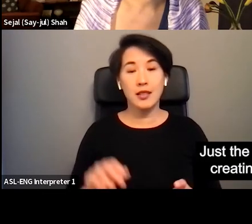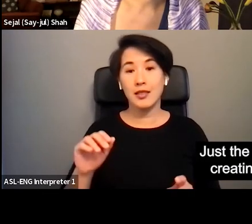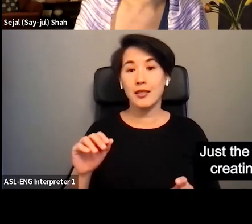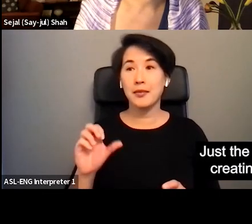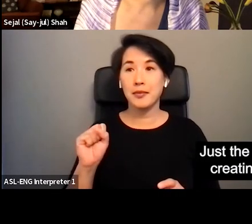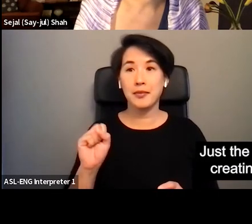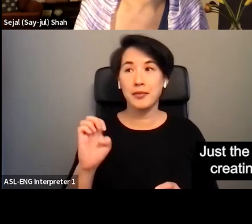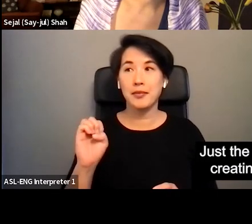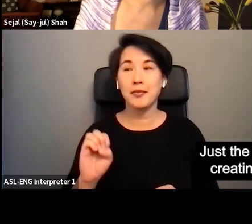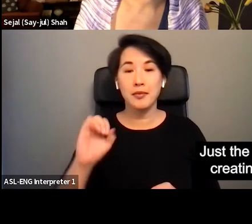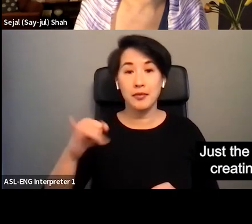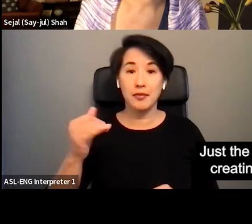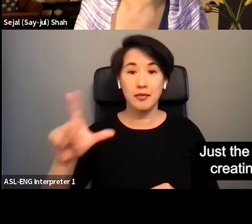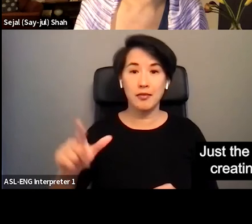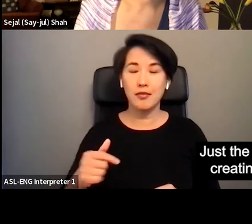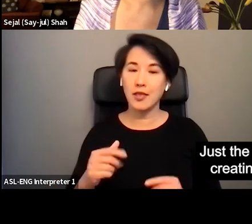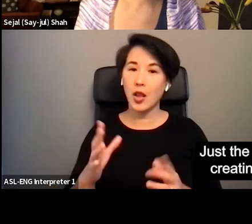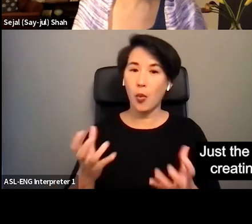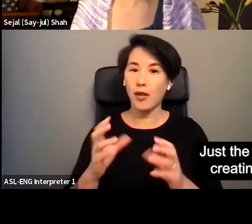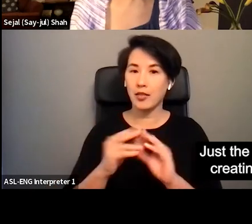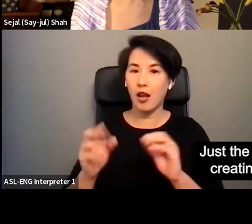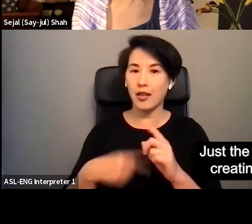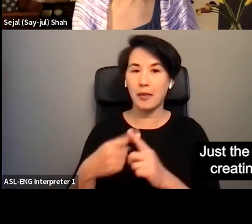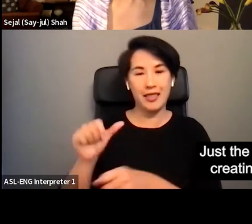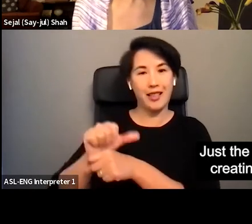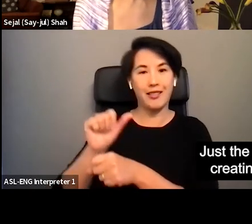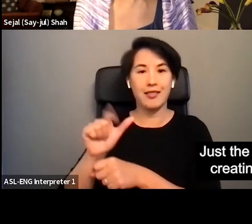labor that goes into creating something